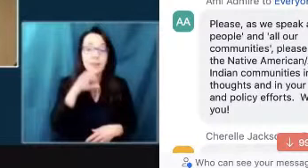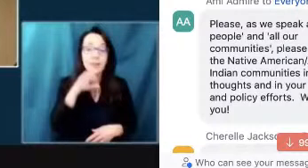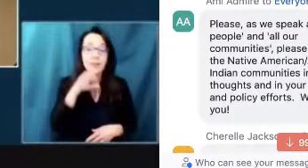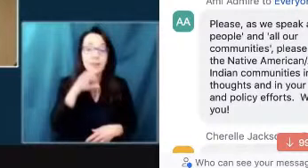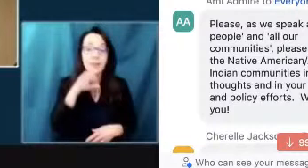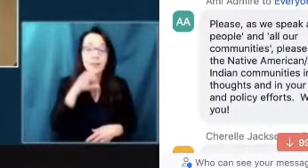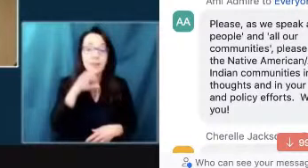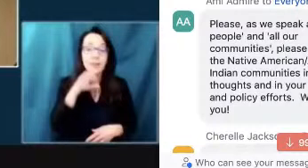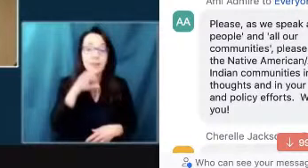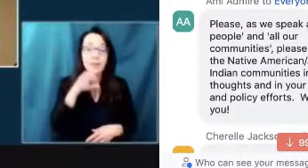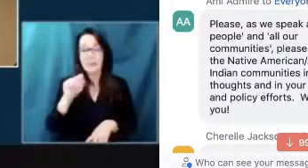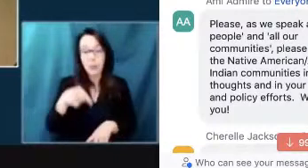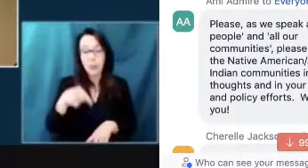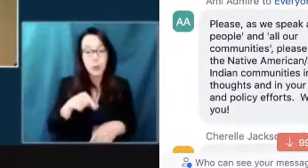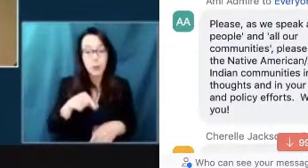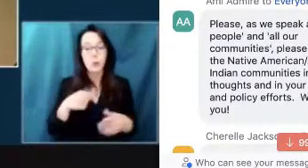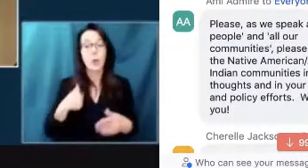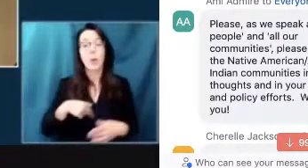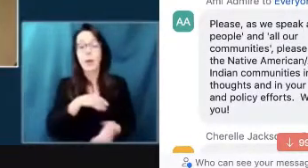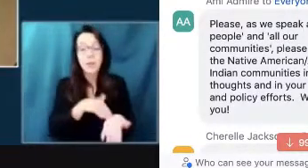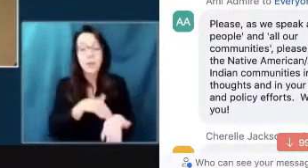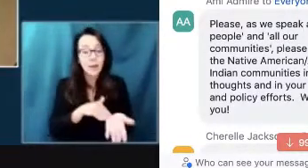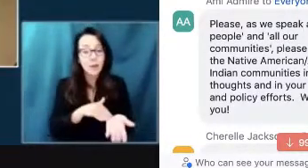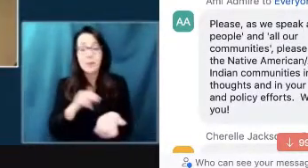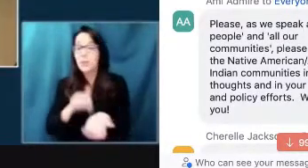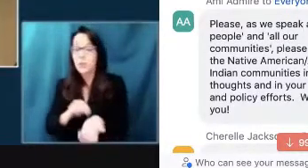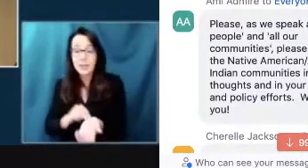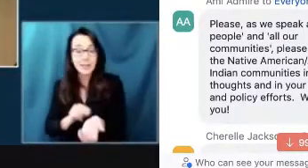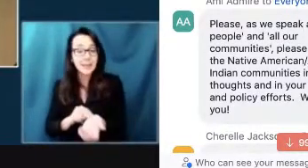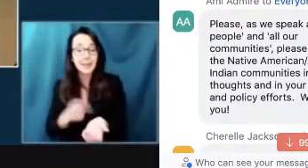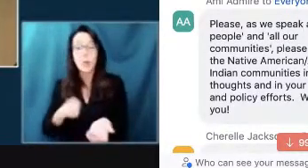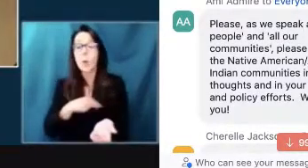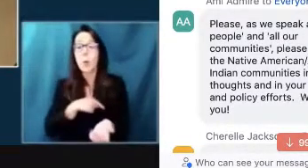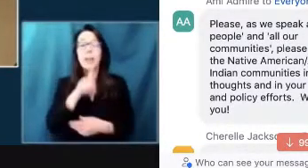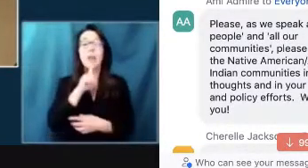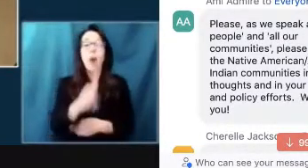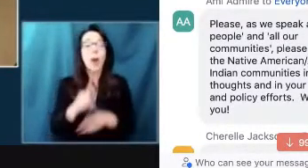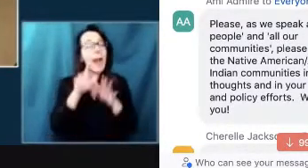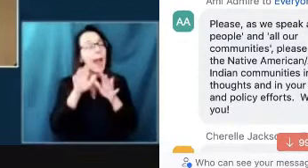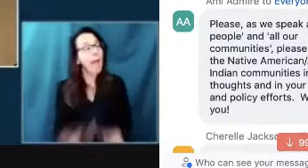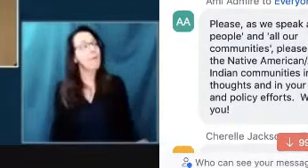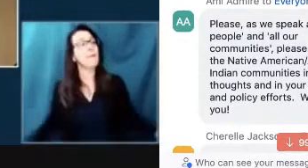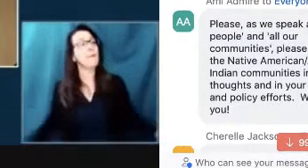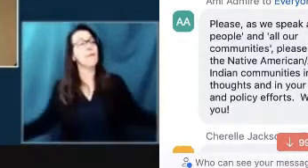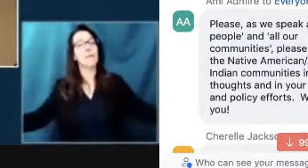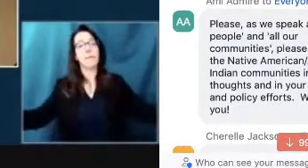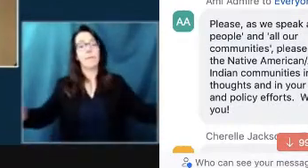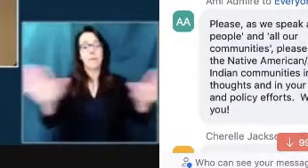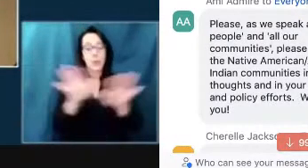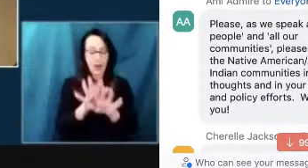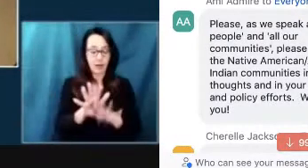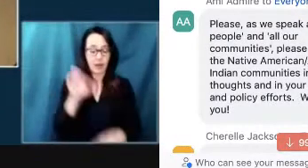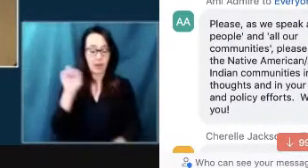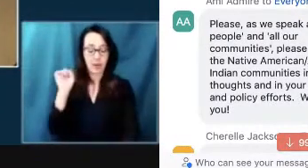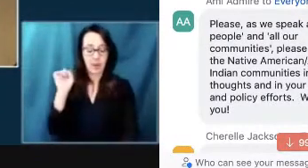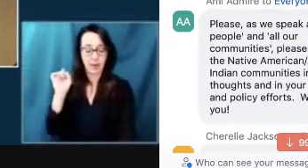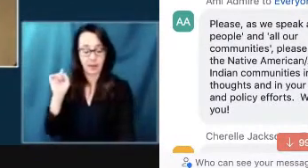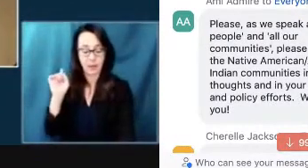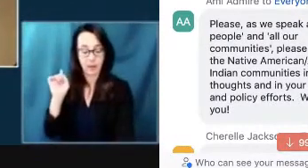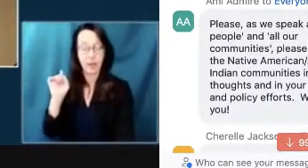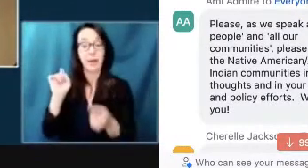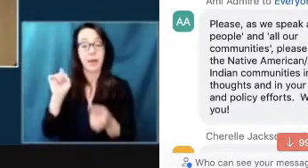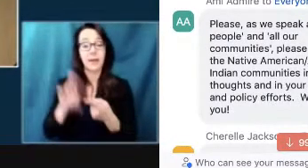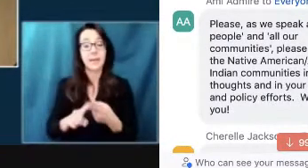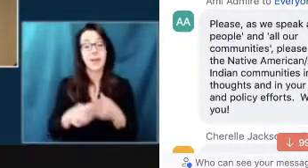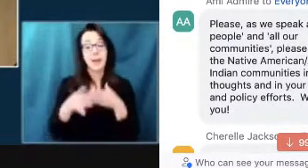LGBTQ community, and we are doctors and nurses. We are everywhere. And until our leadership realizes that, our nation